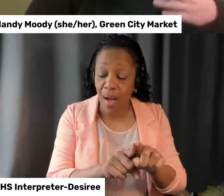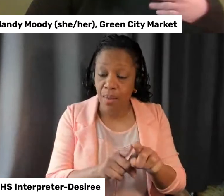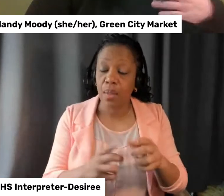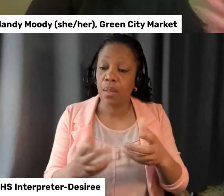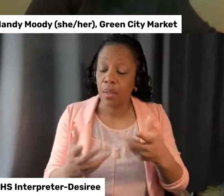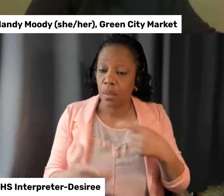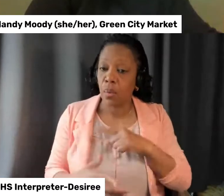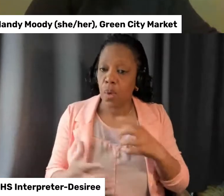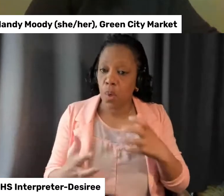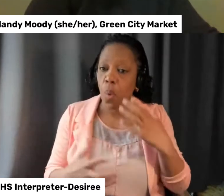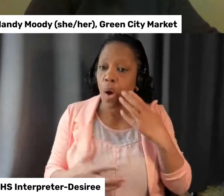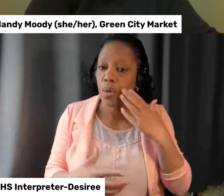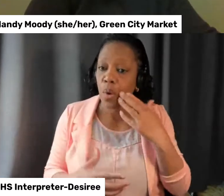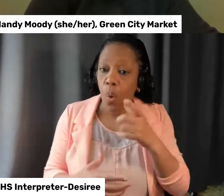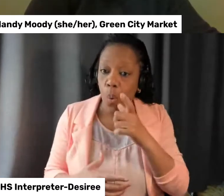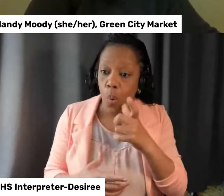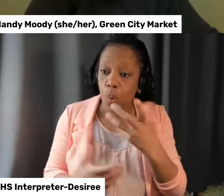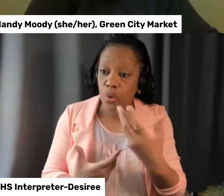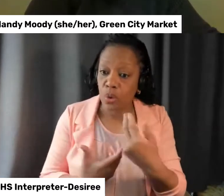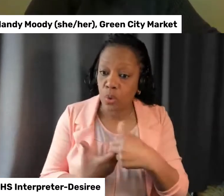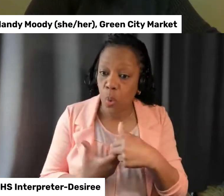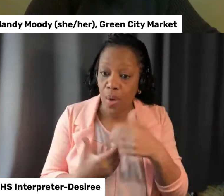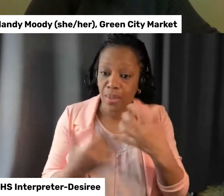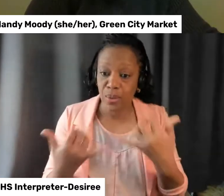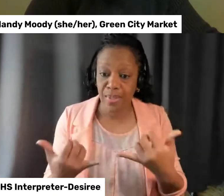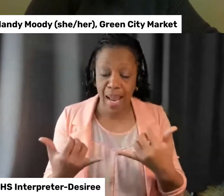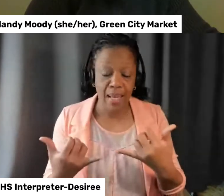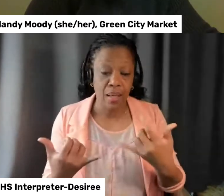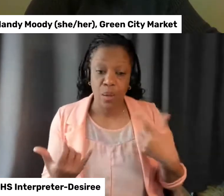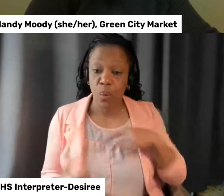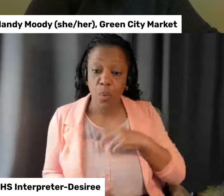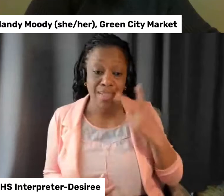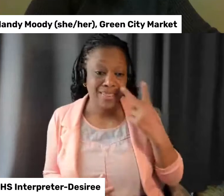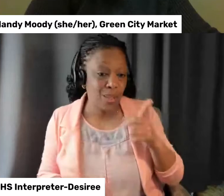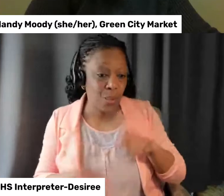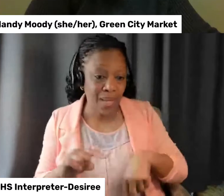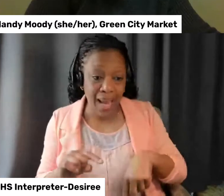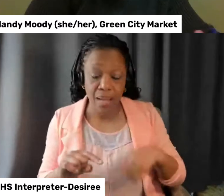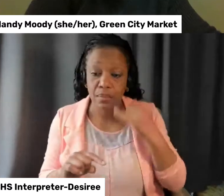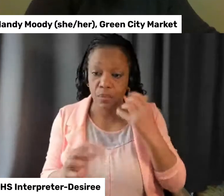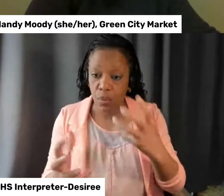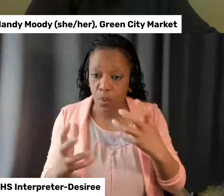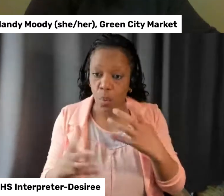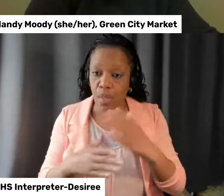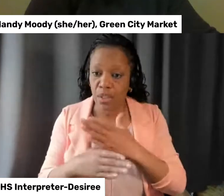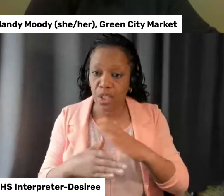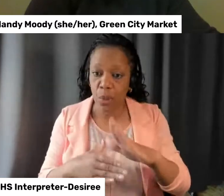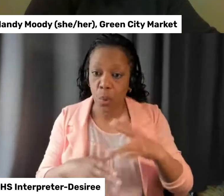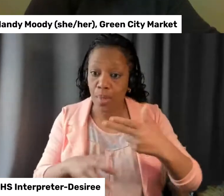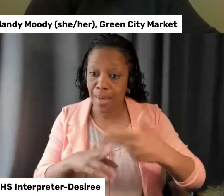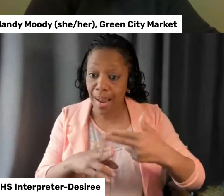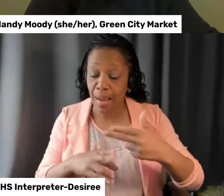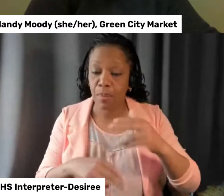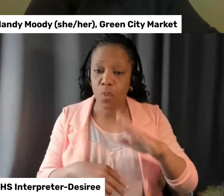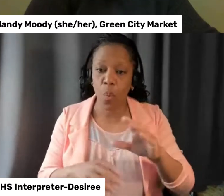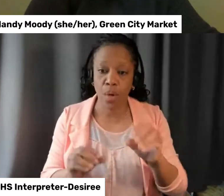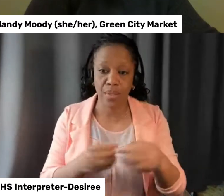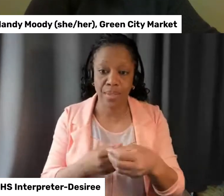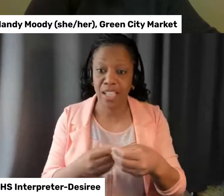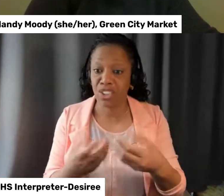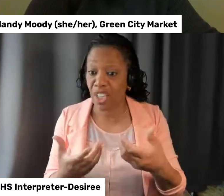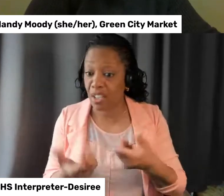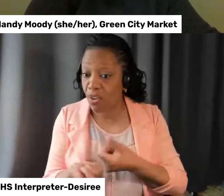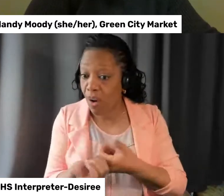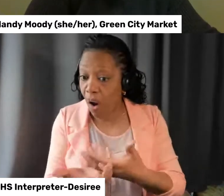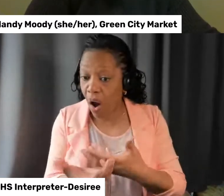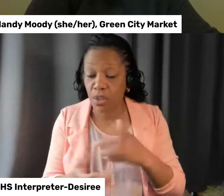today. We can't see you, so if you'd like to share your name and the organization or cause you represent, we'd love to hear